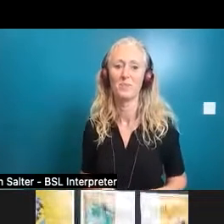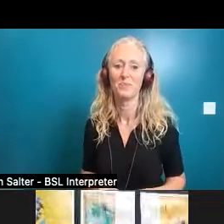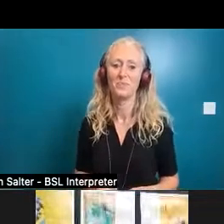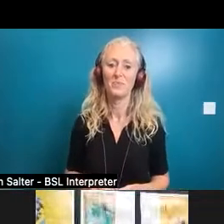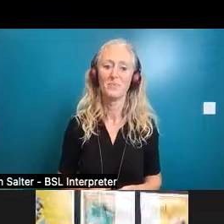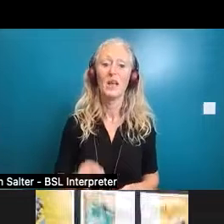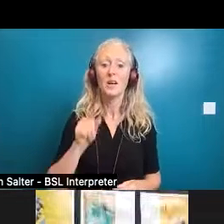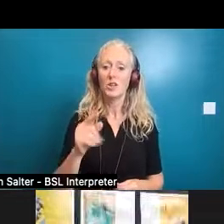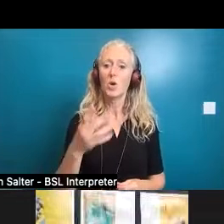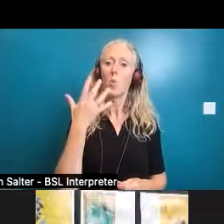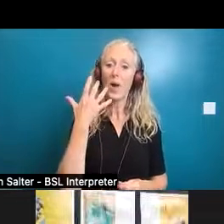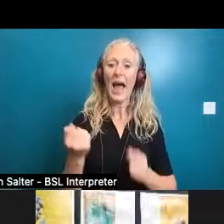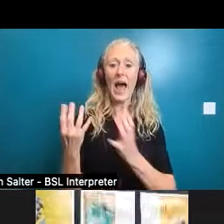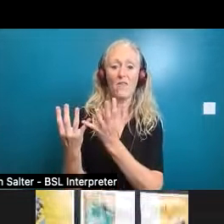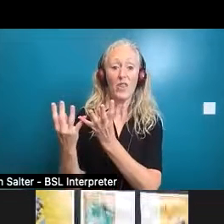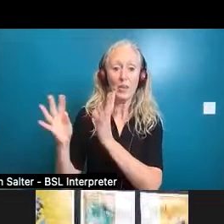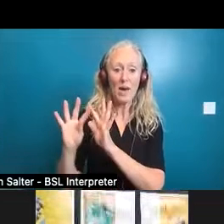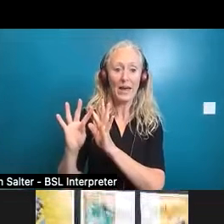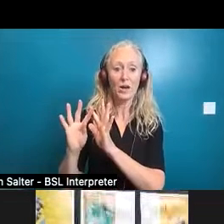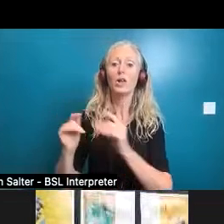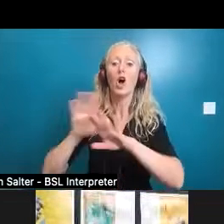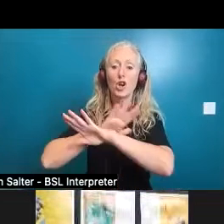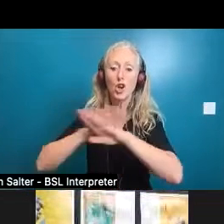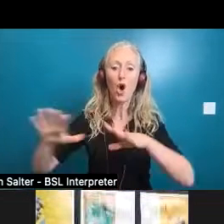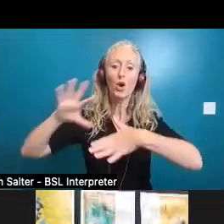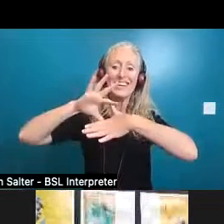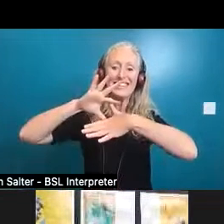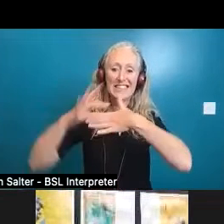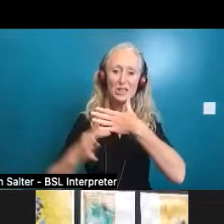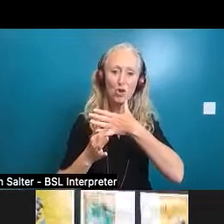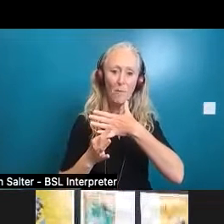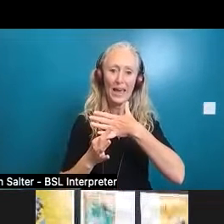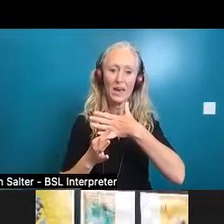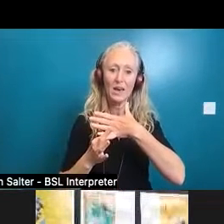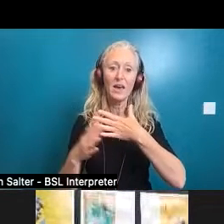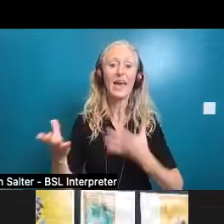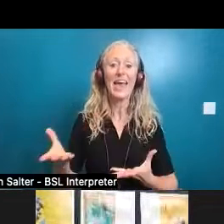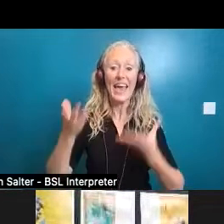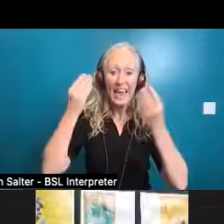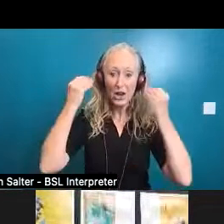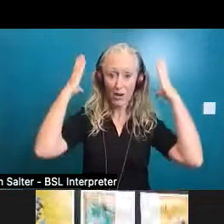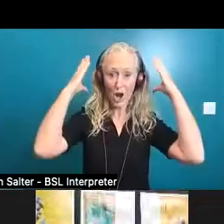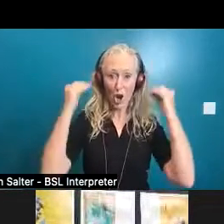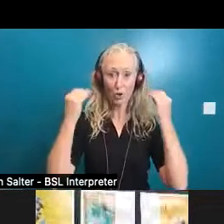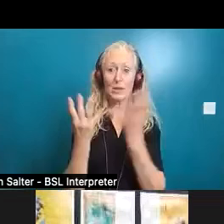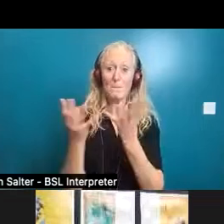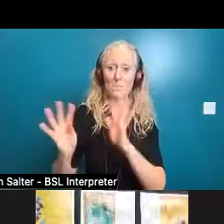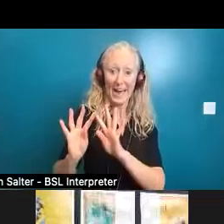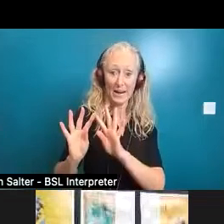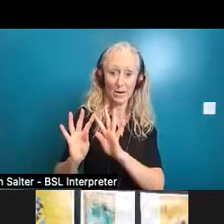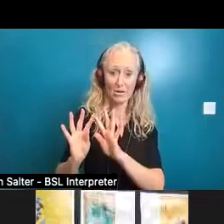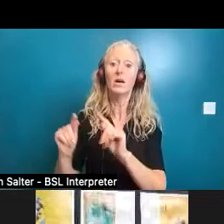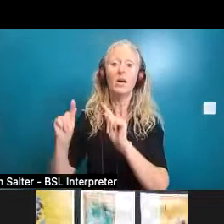is increasingly having a turnaround time of 3 months. And you may well end up with a genetic diagnosis